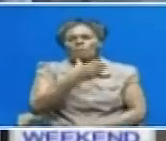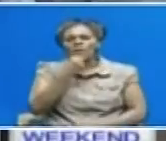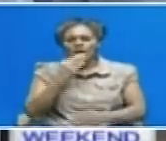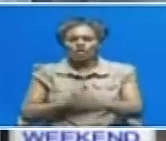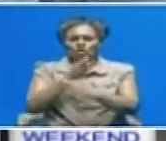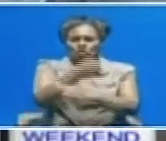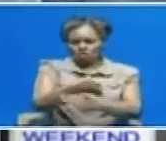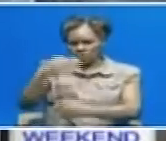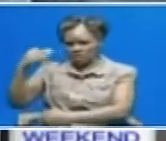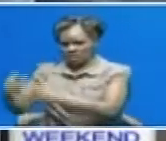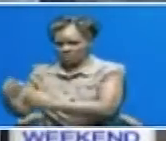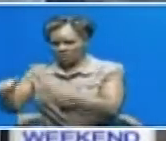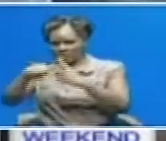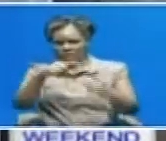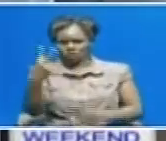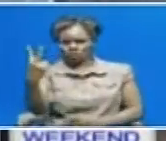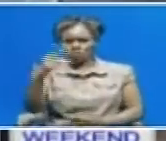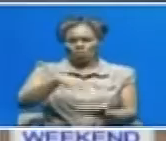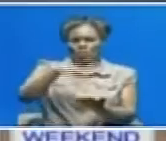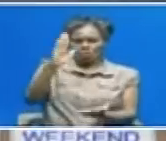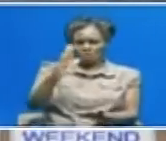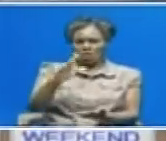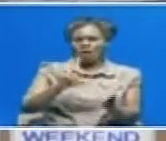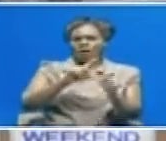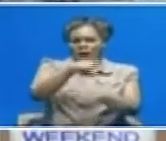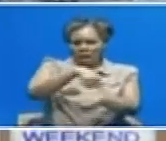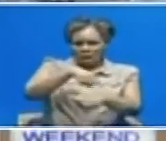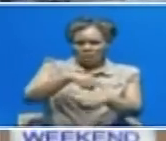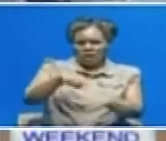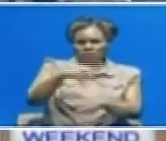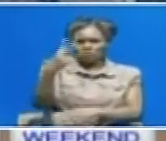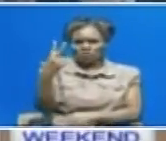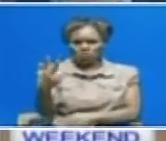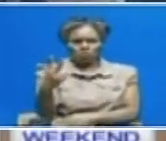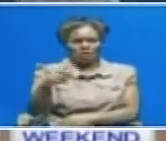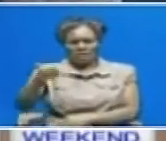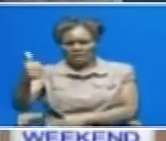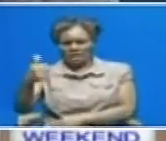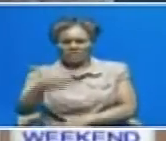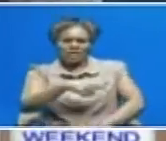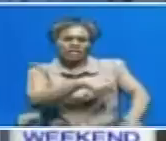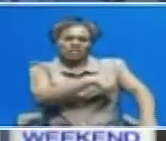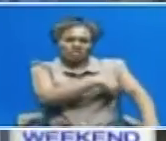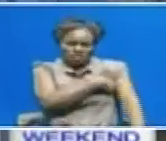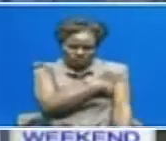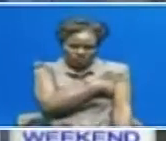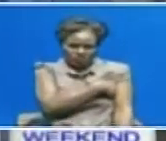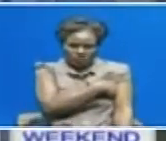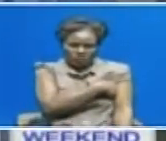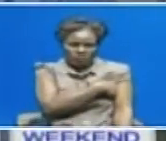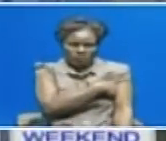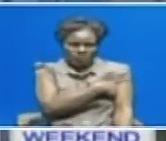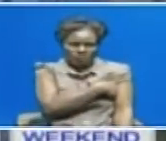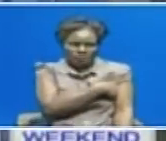cross over to the neighbor's house and kill two more people. 2 hours later, they would end up at the home of yet another government official, Chief